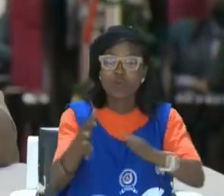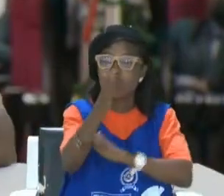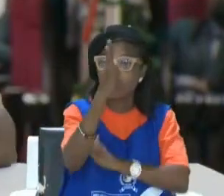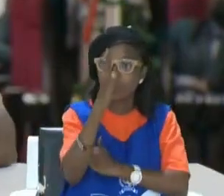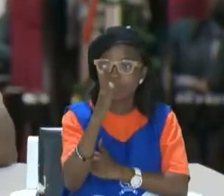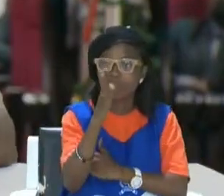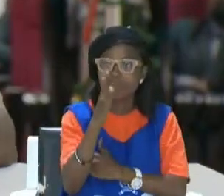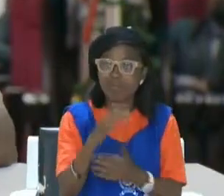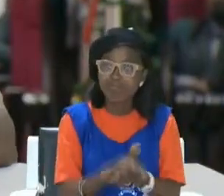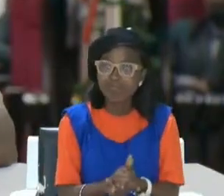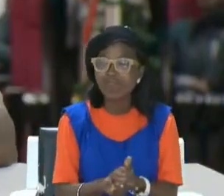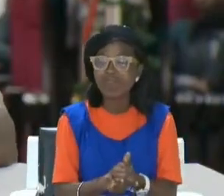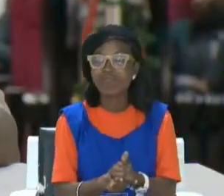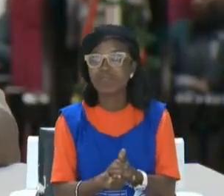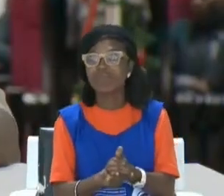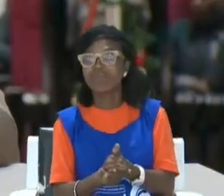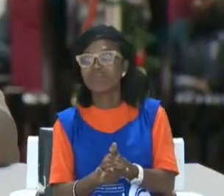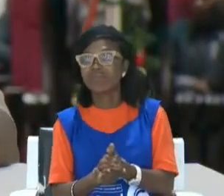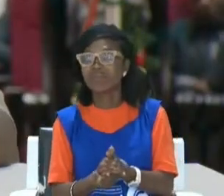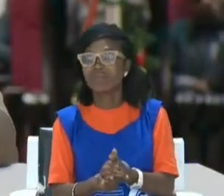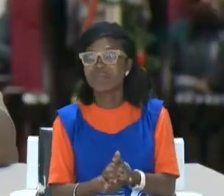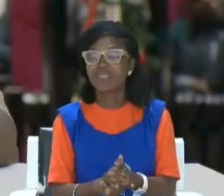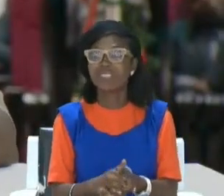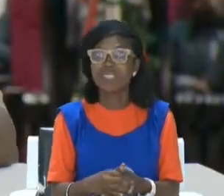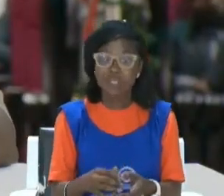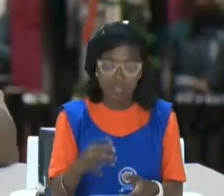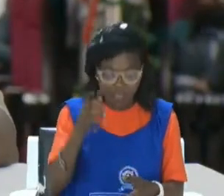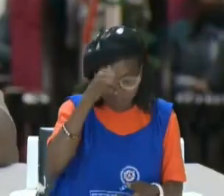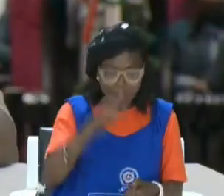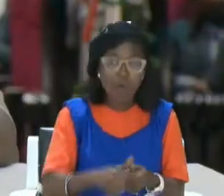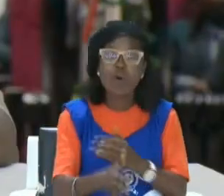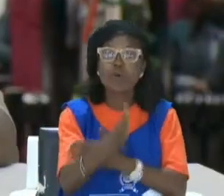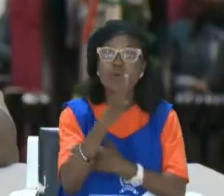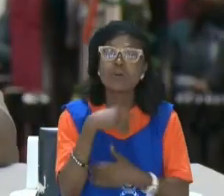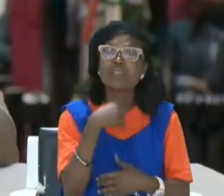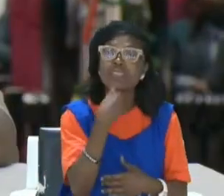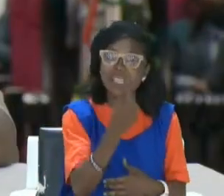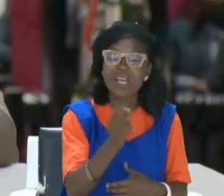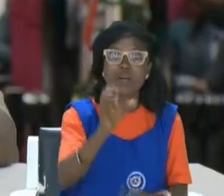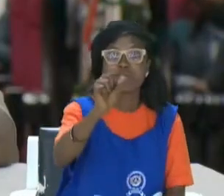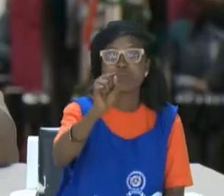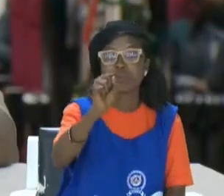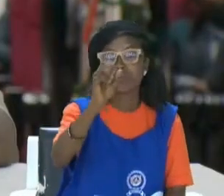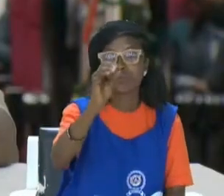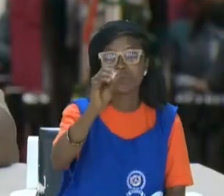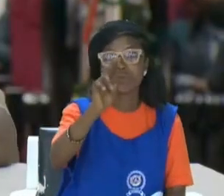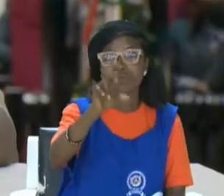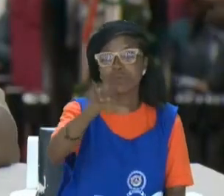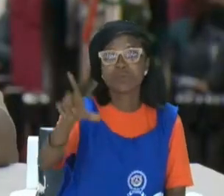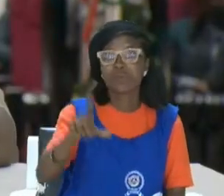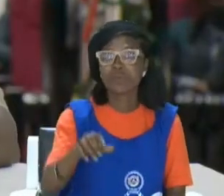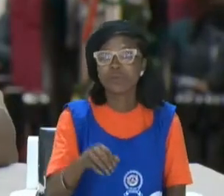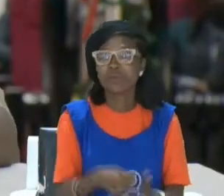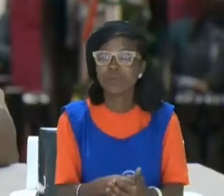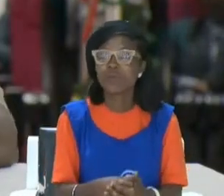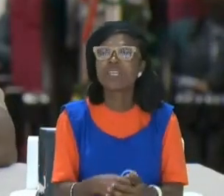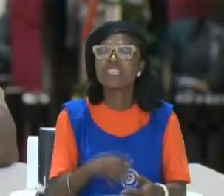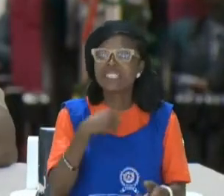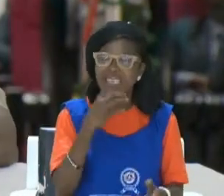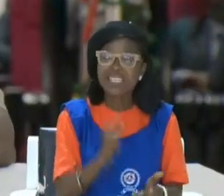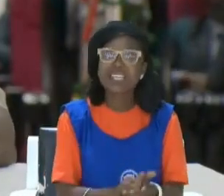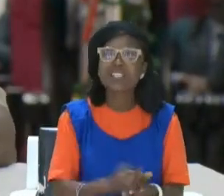Remember what God said to King Saul, to Saul on the road to Damascus? He said, Saul, Saul, why